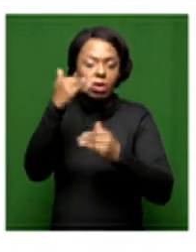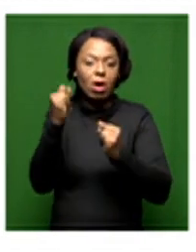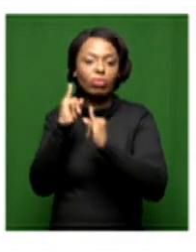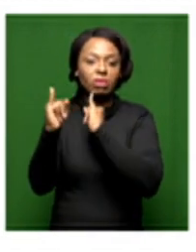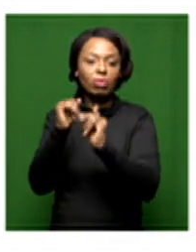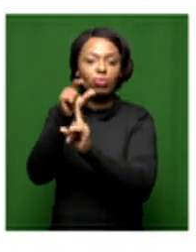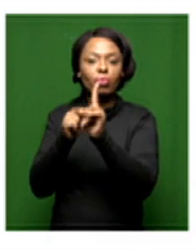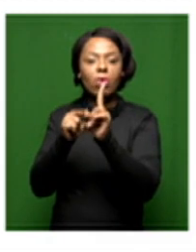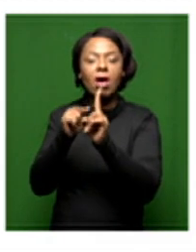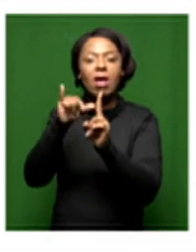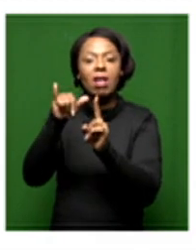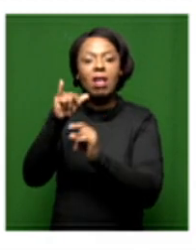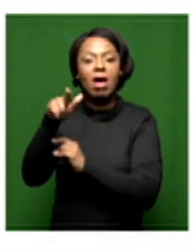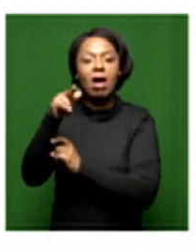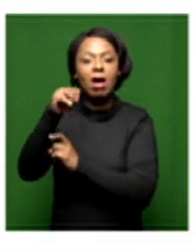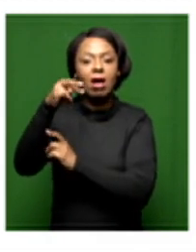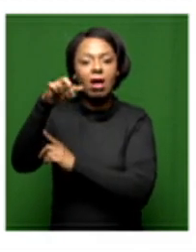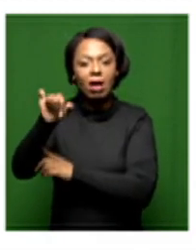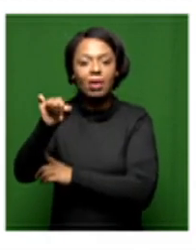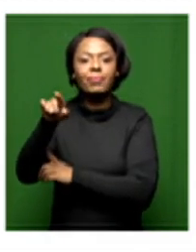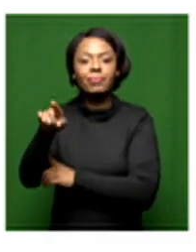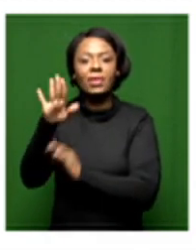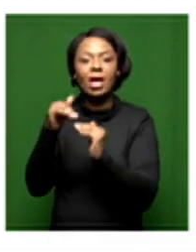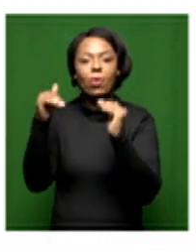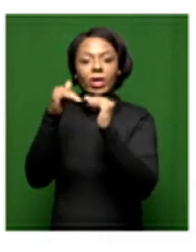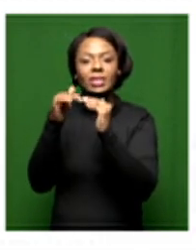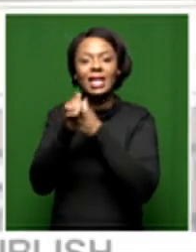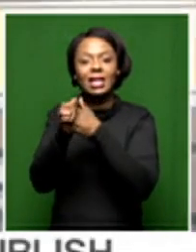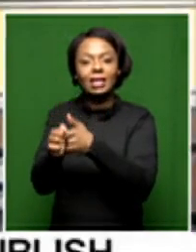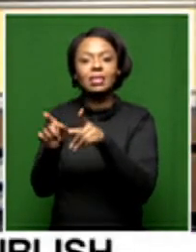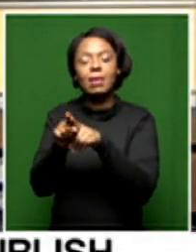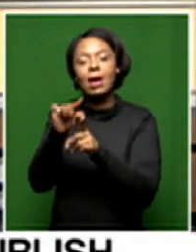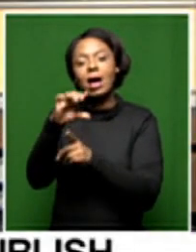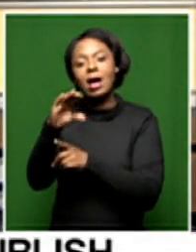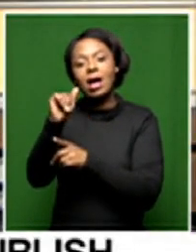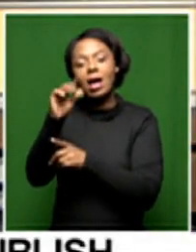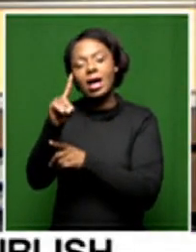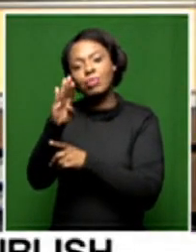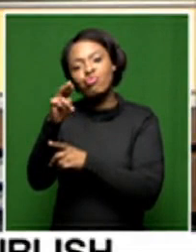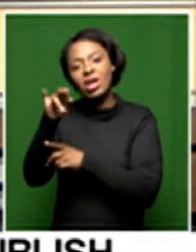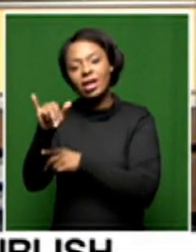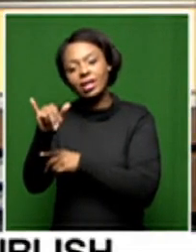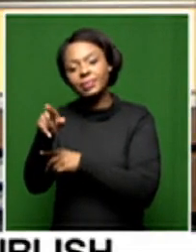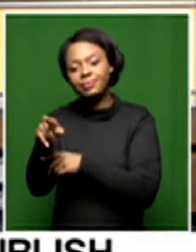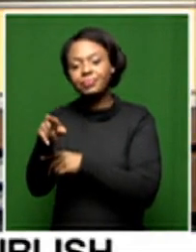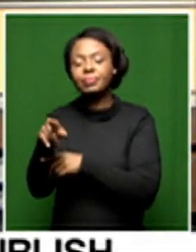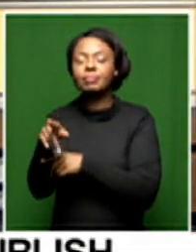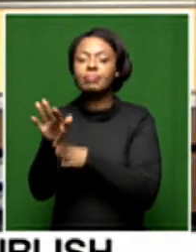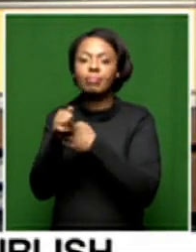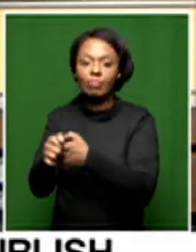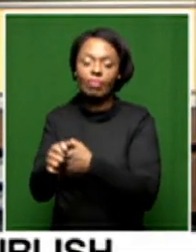Langa Khanyile, the Equity Lead at Cadbury Dairy Milk. Langa, a very good morning to you. Thank you so much for joining us. Welcome to Morning